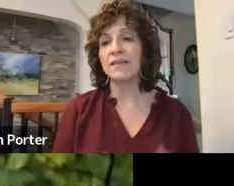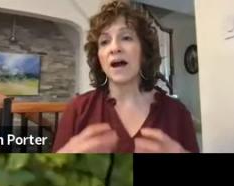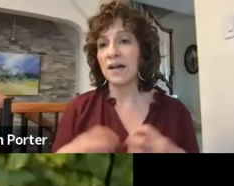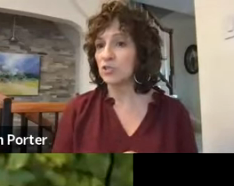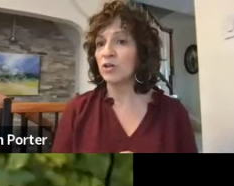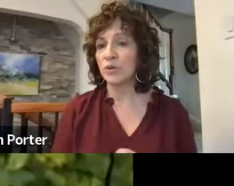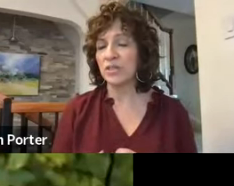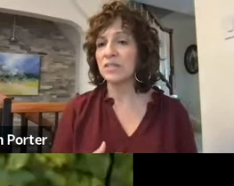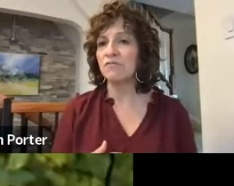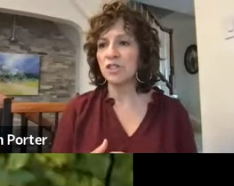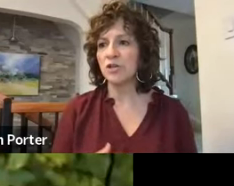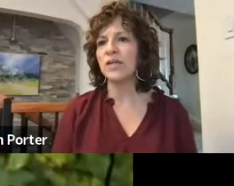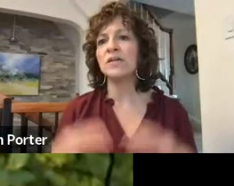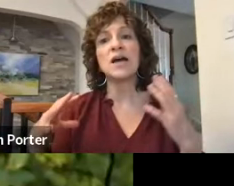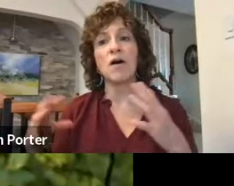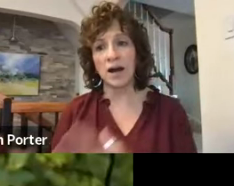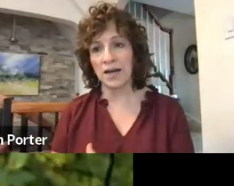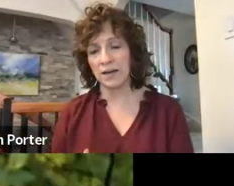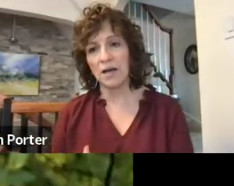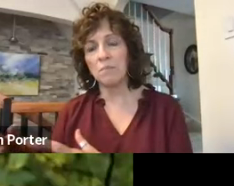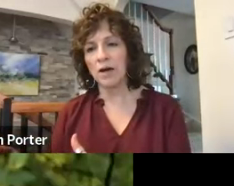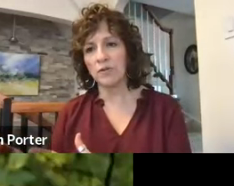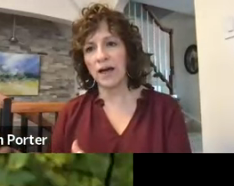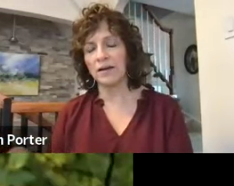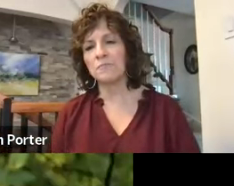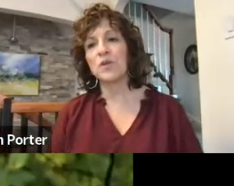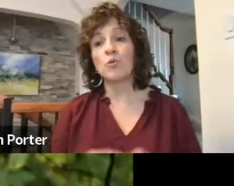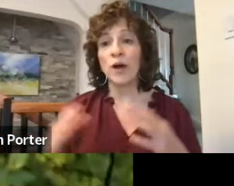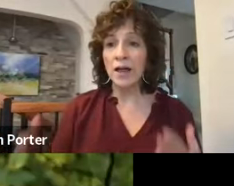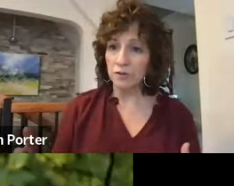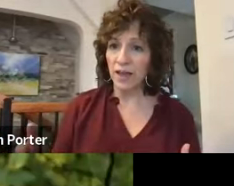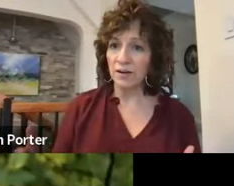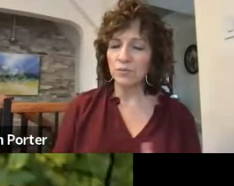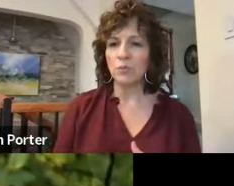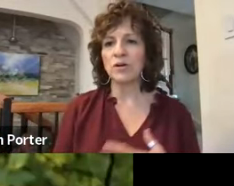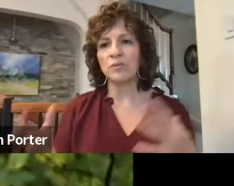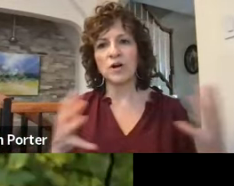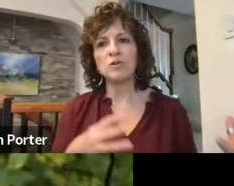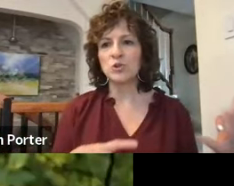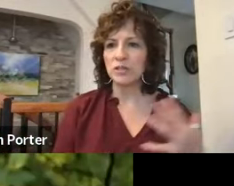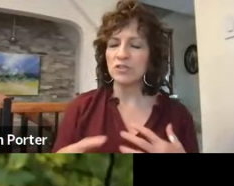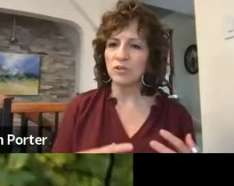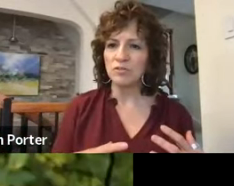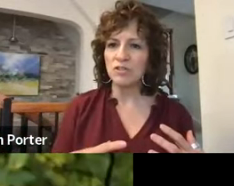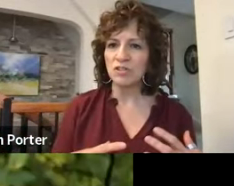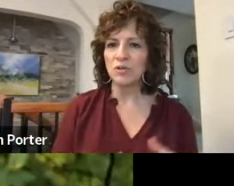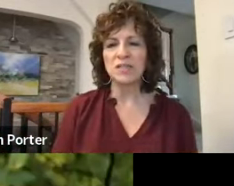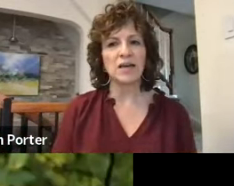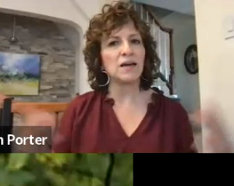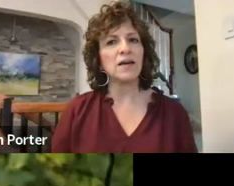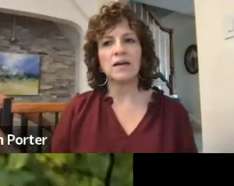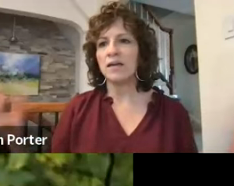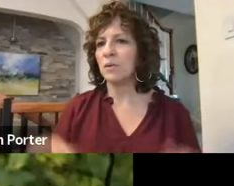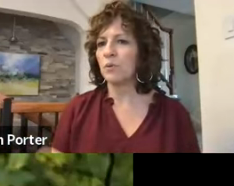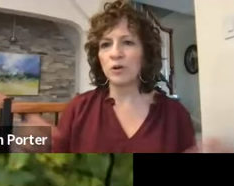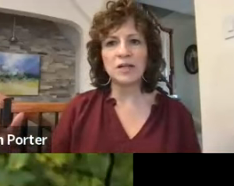express that I struggle with this stuff too, and here's how I model that, rather than what we're culturally are so used to is